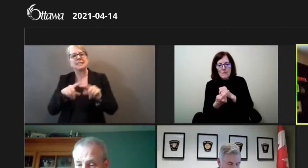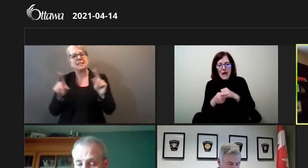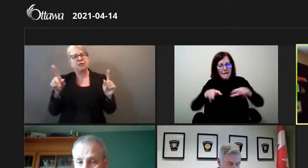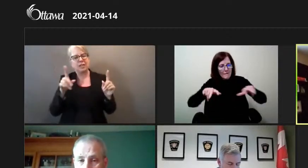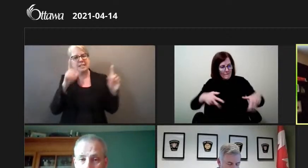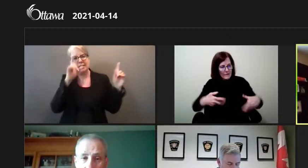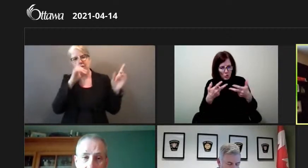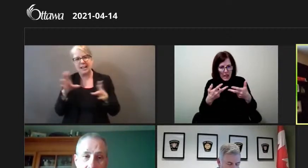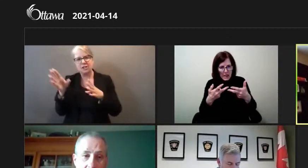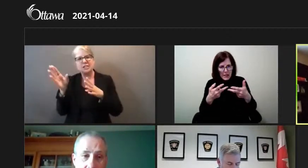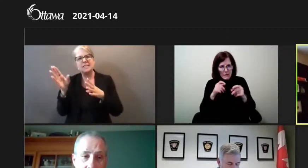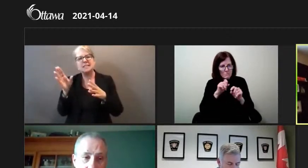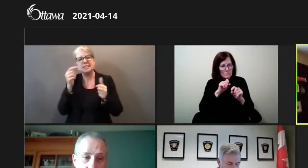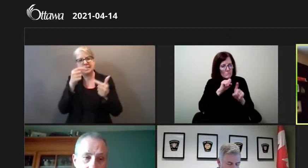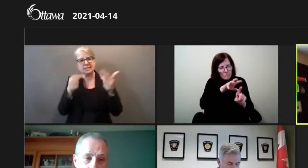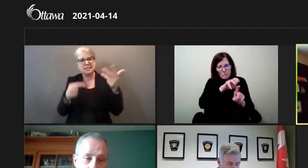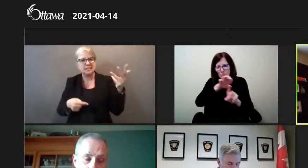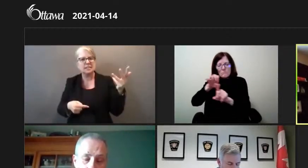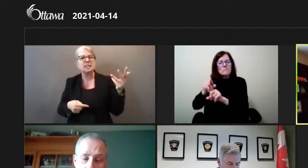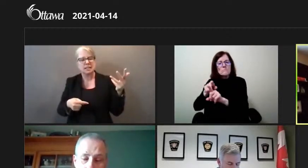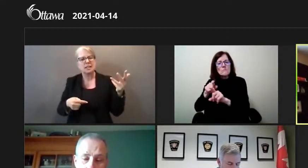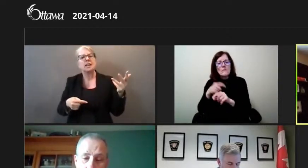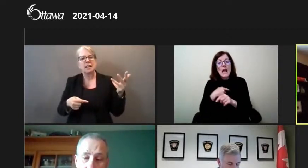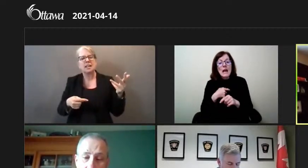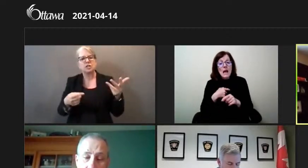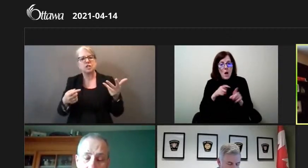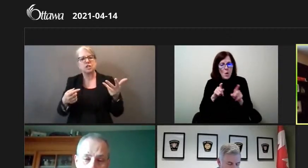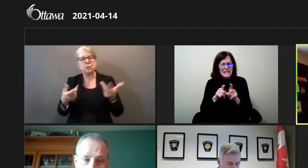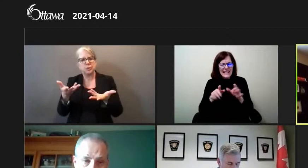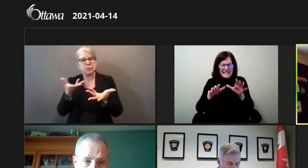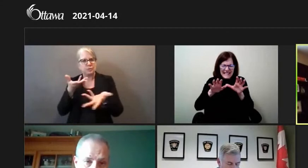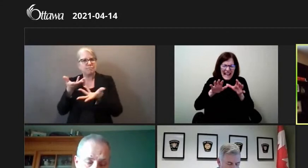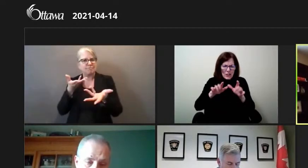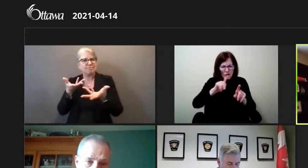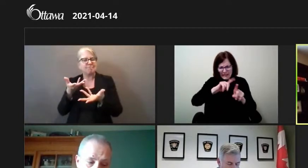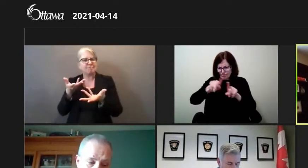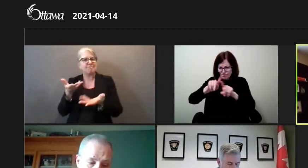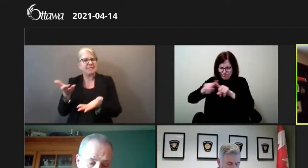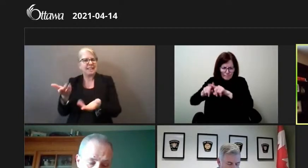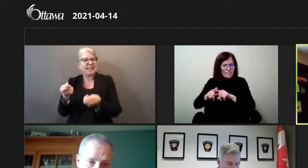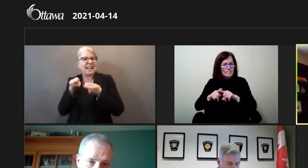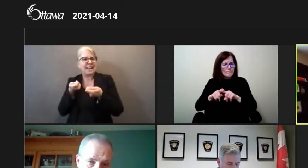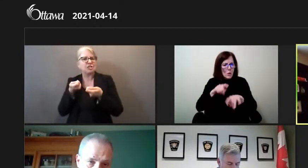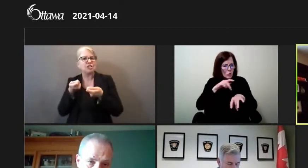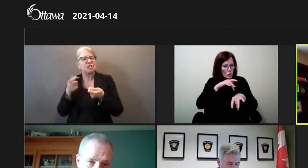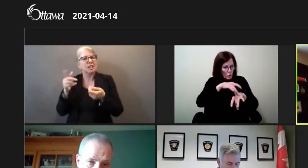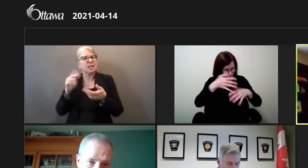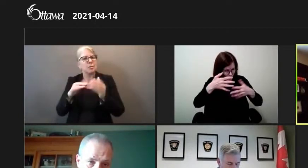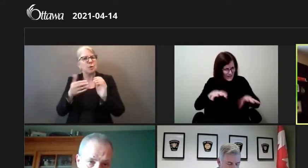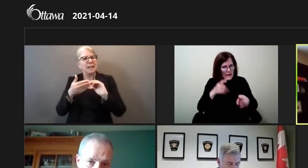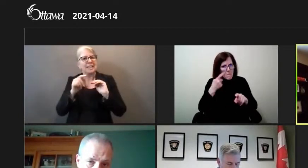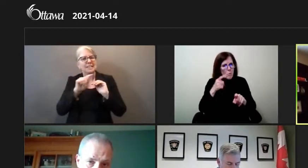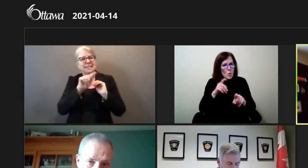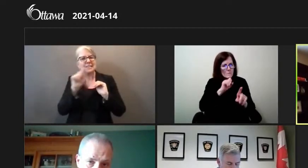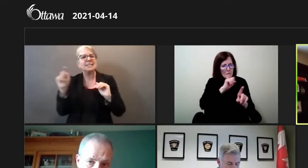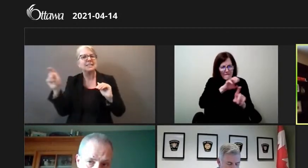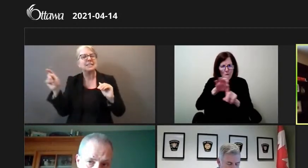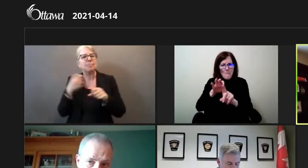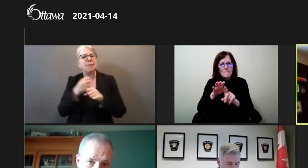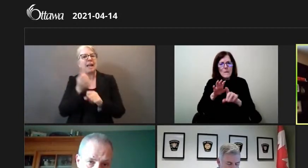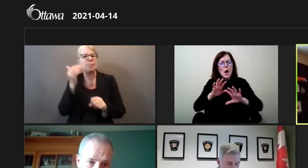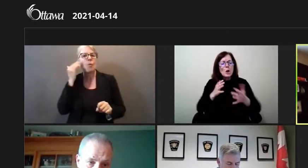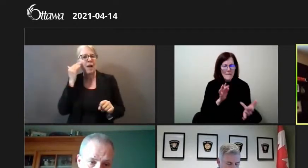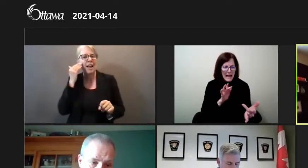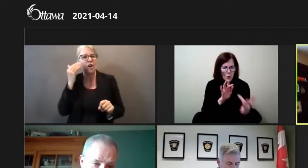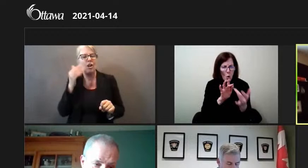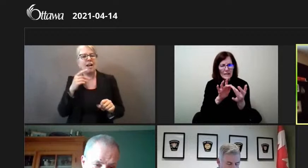that we've used to engage with communities to make them aware, and some